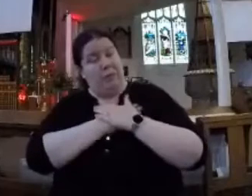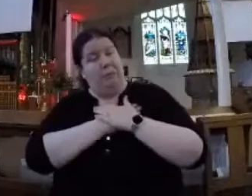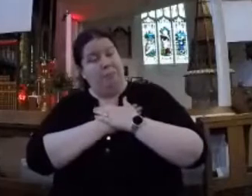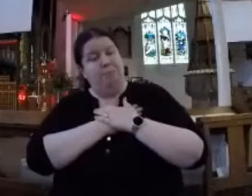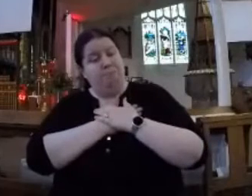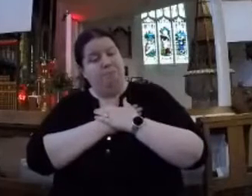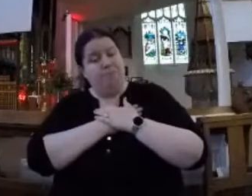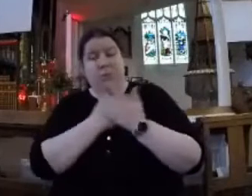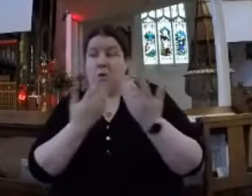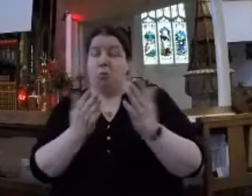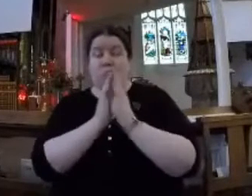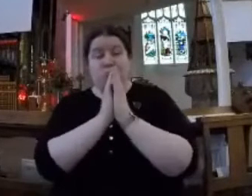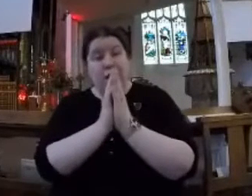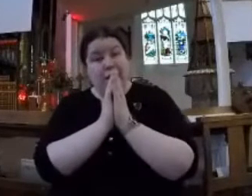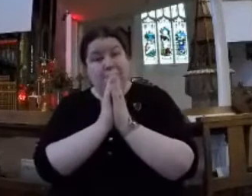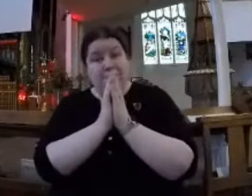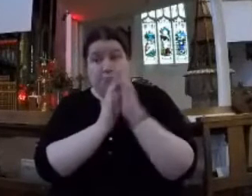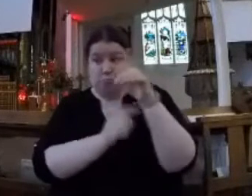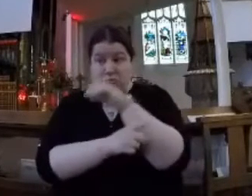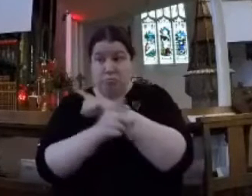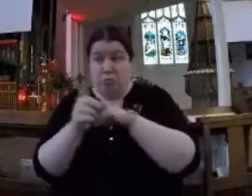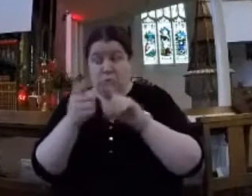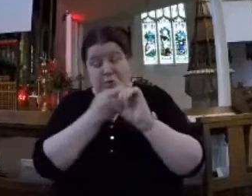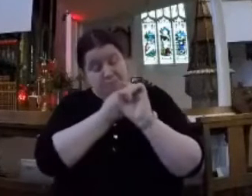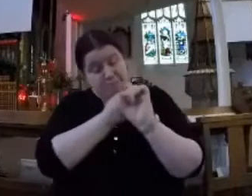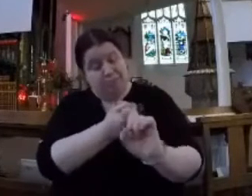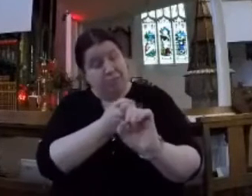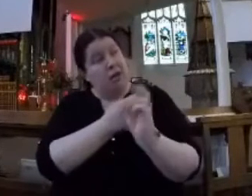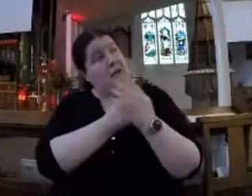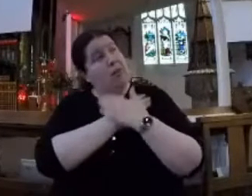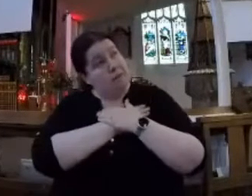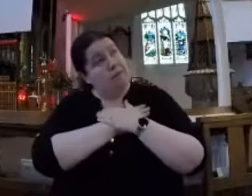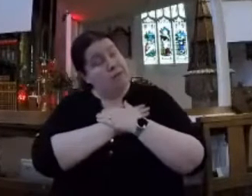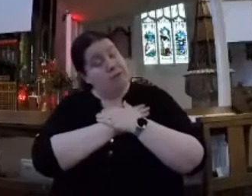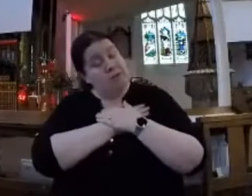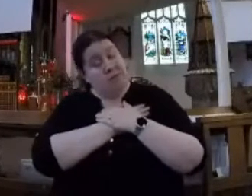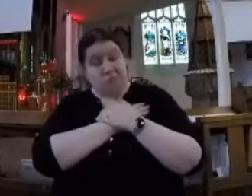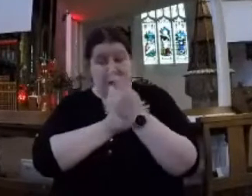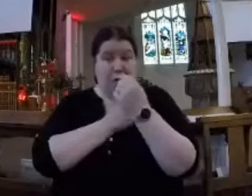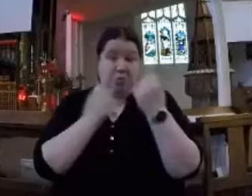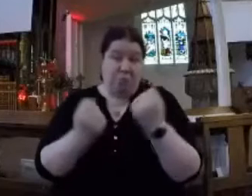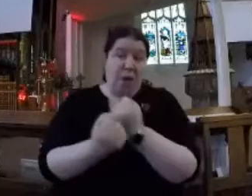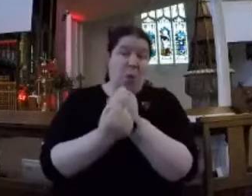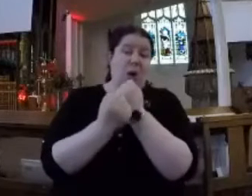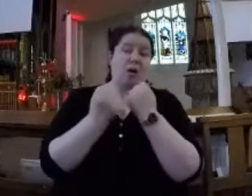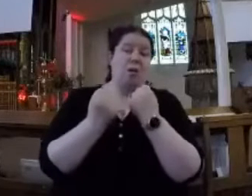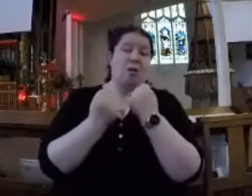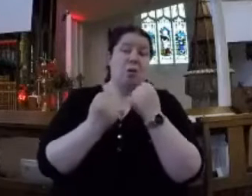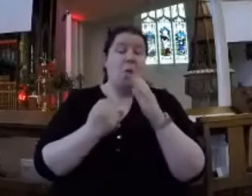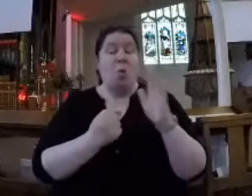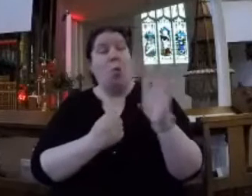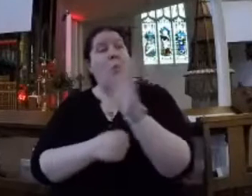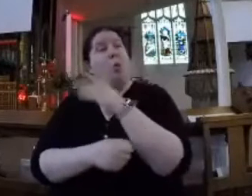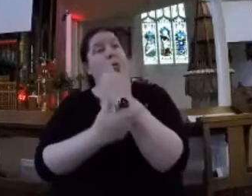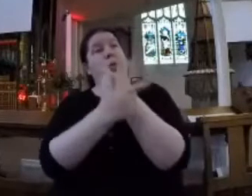I pray that you, being rooted and established in love, may have power together with all the Lord's